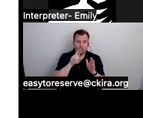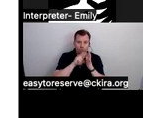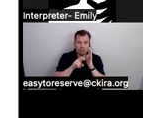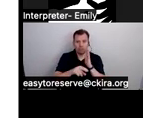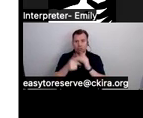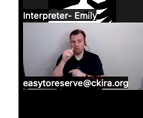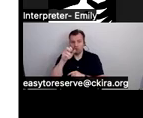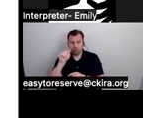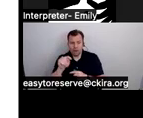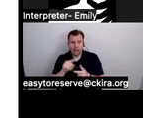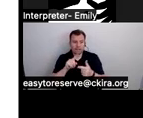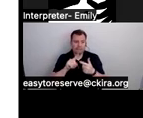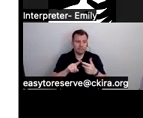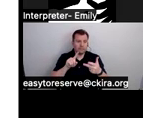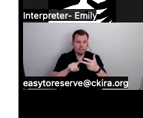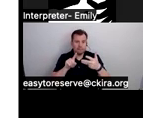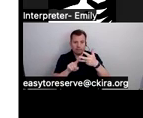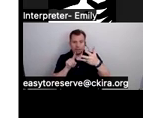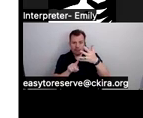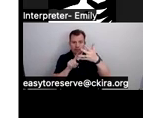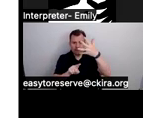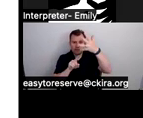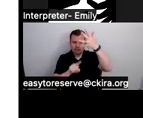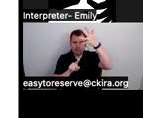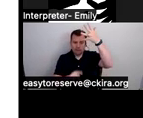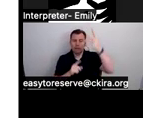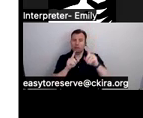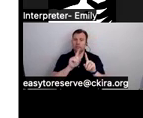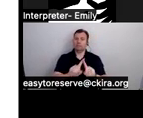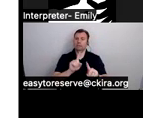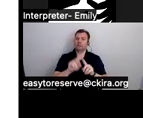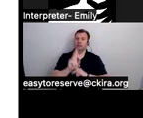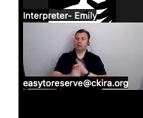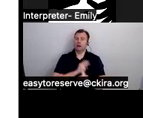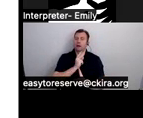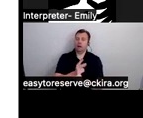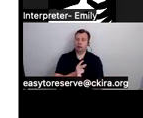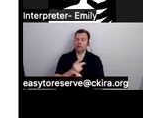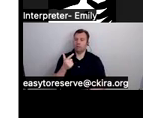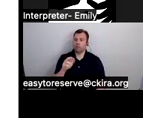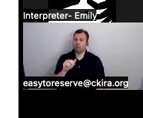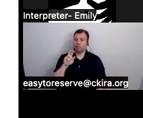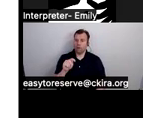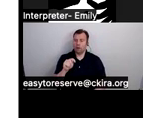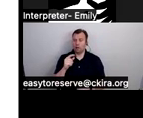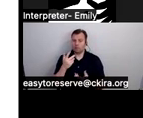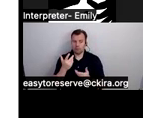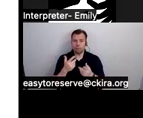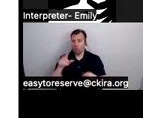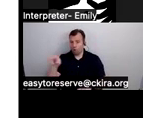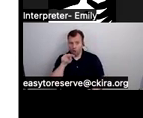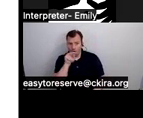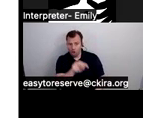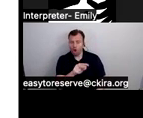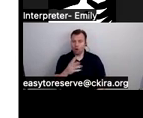grants, and this page actually goes on, and they talk about some of the different types of funding mechanisms as well. So take a look at these sites, become